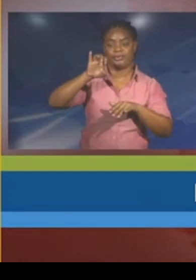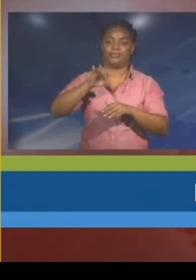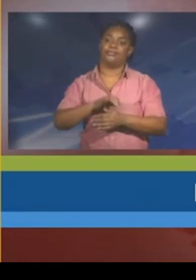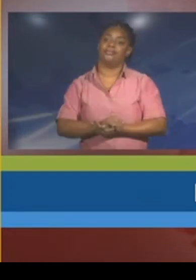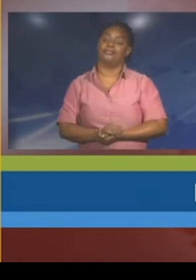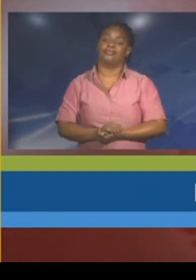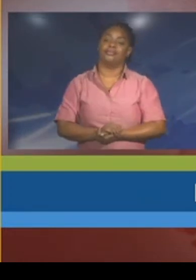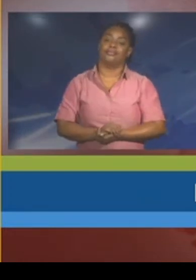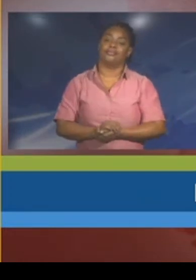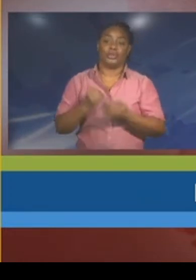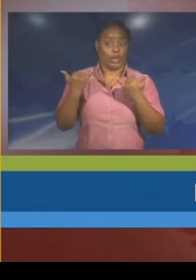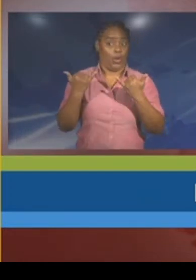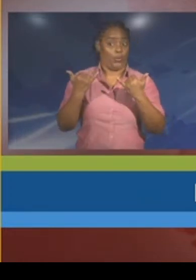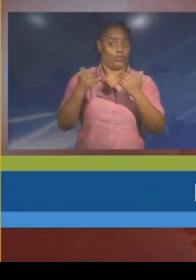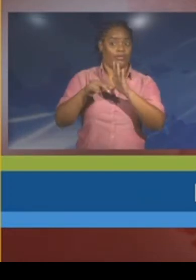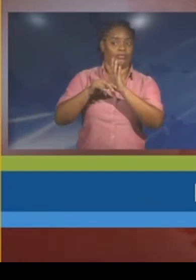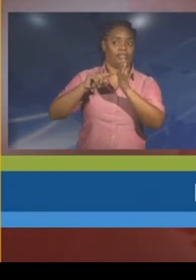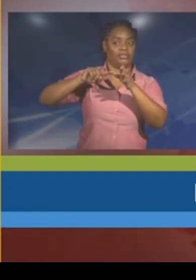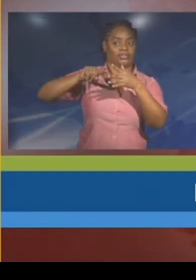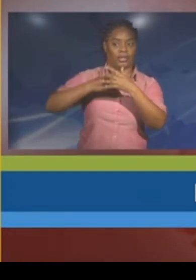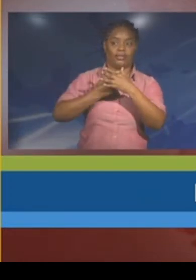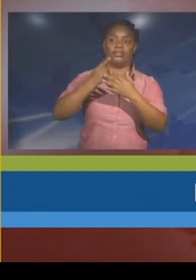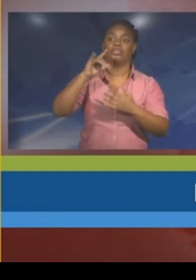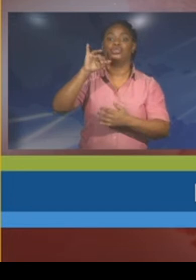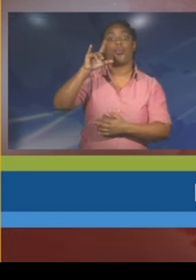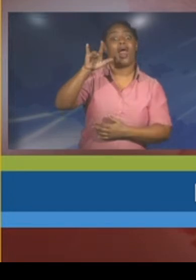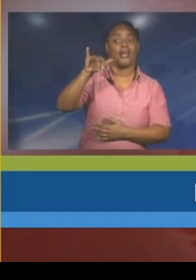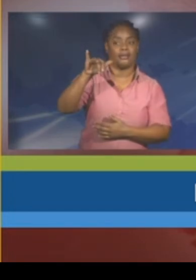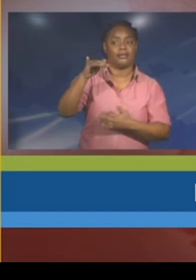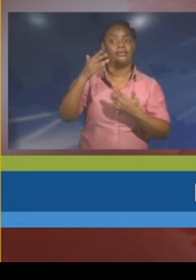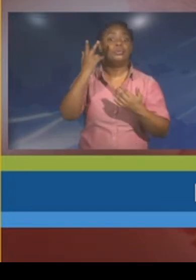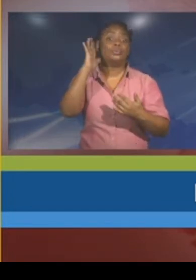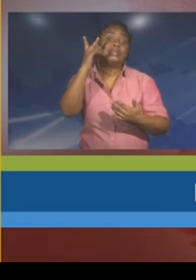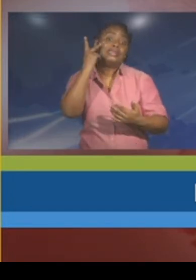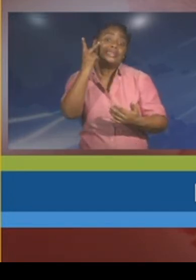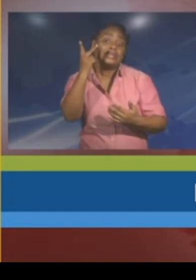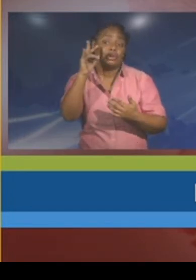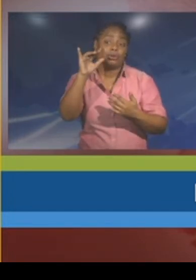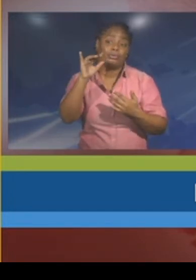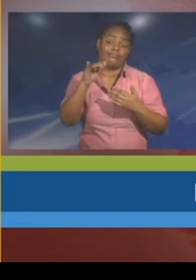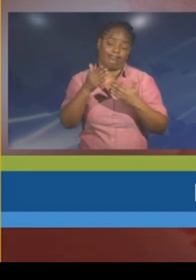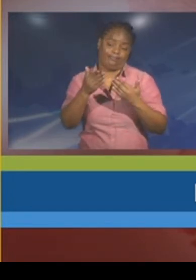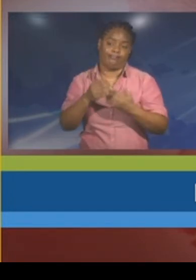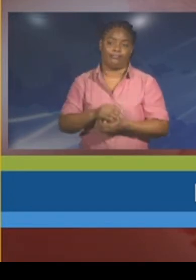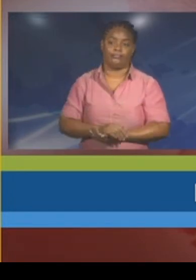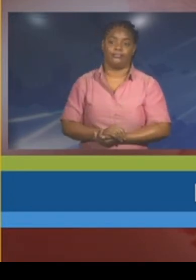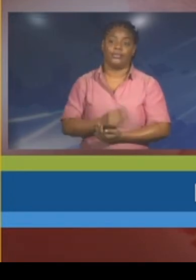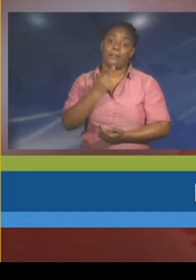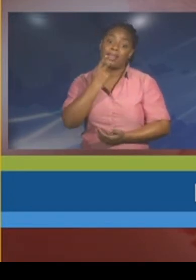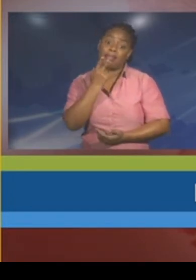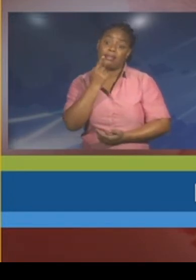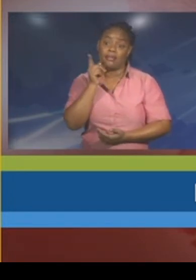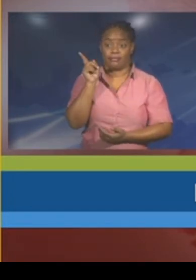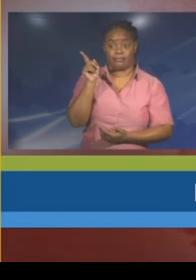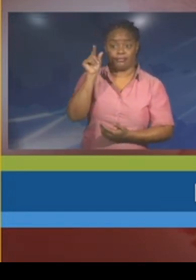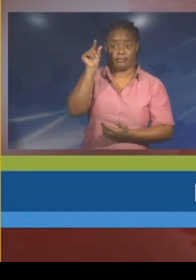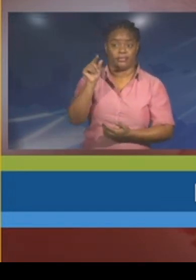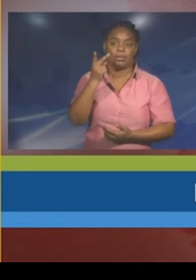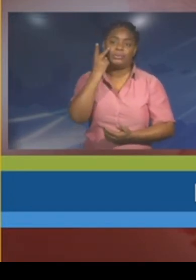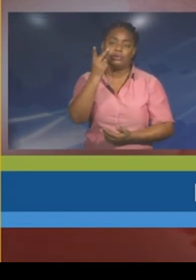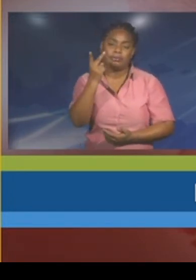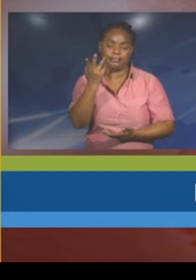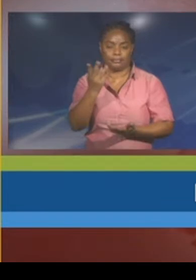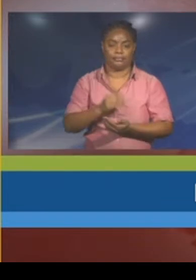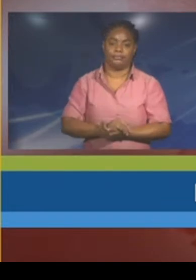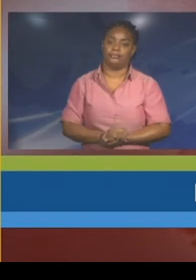now in the month of July, which is the pink bar that has been added to the right-hand side of that